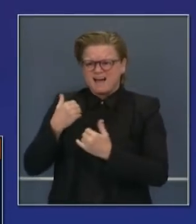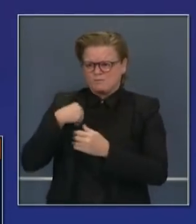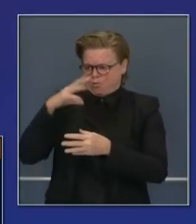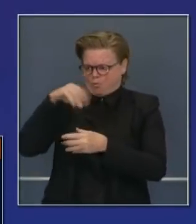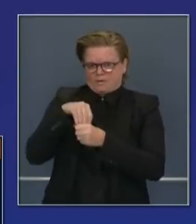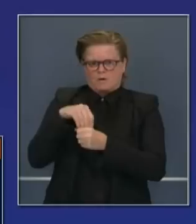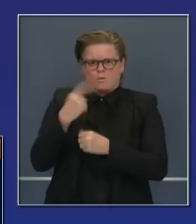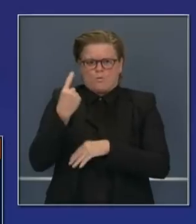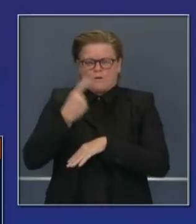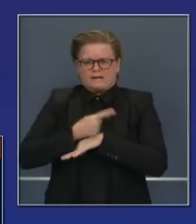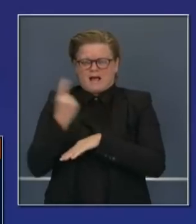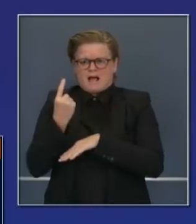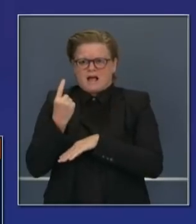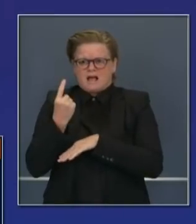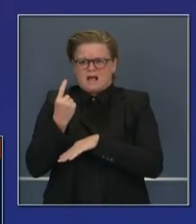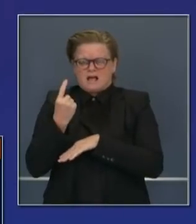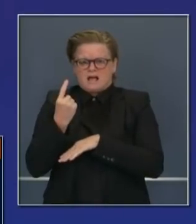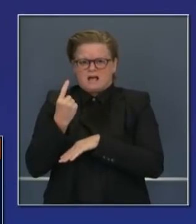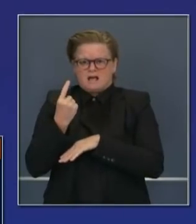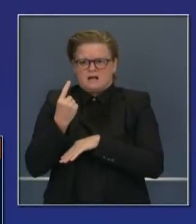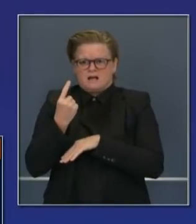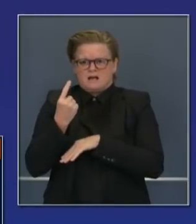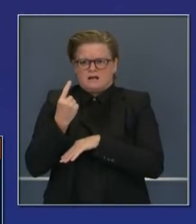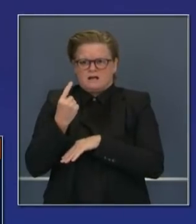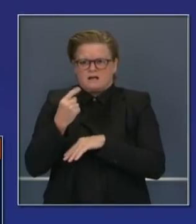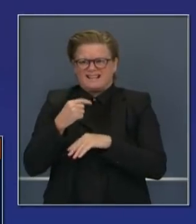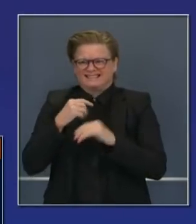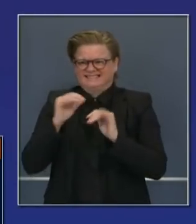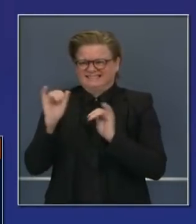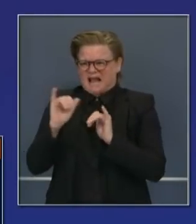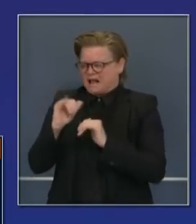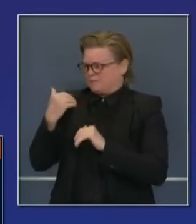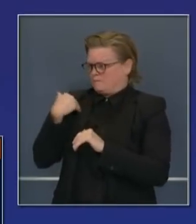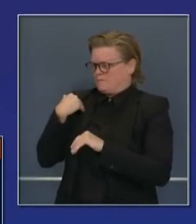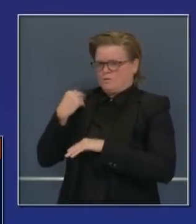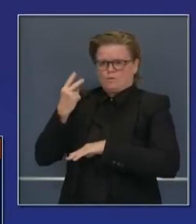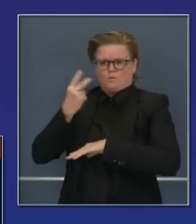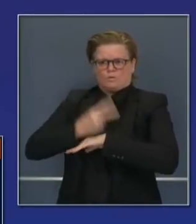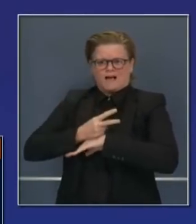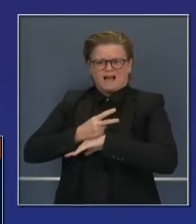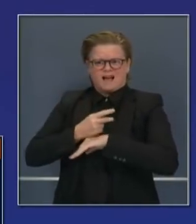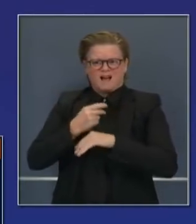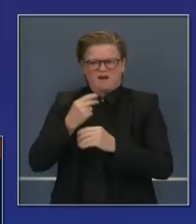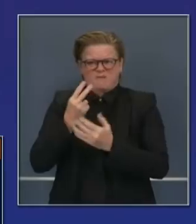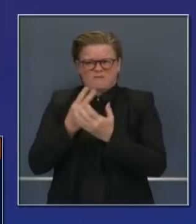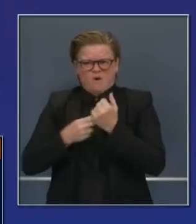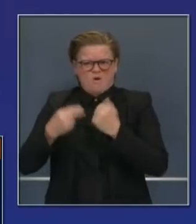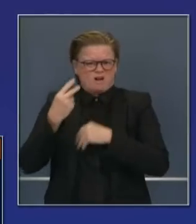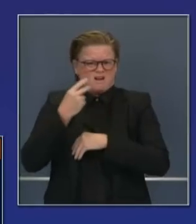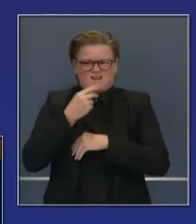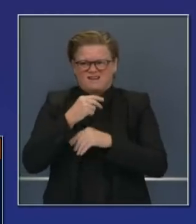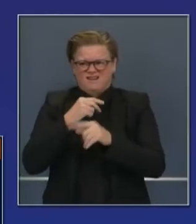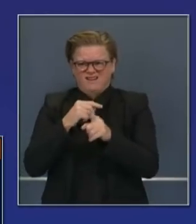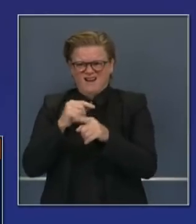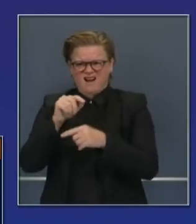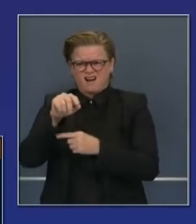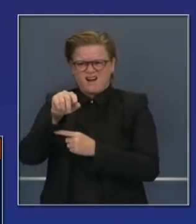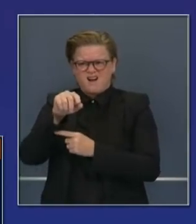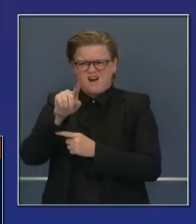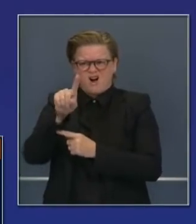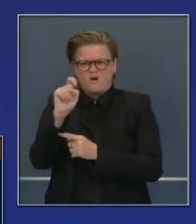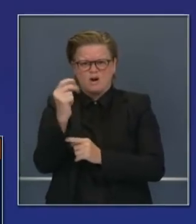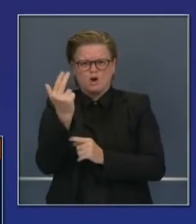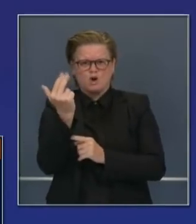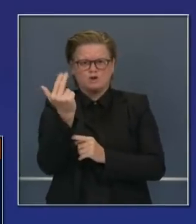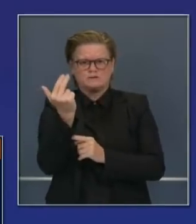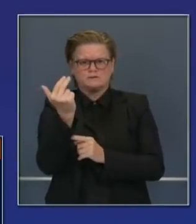previous 24 hours, we've reported back-to-back days with 113 deaths. Just in the last